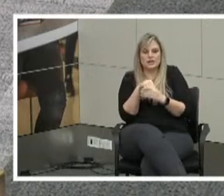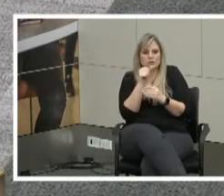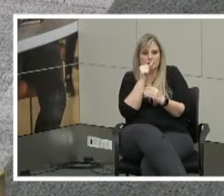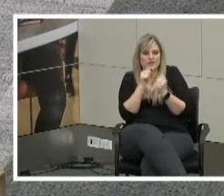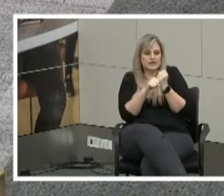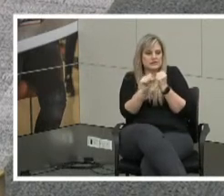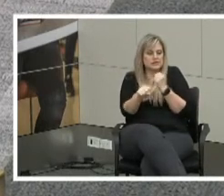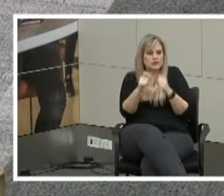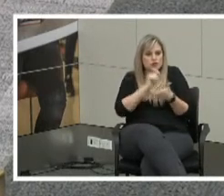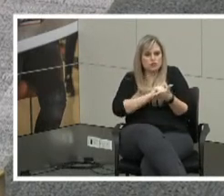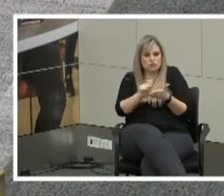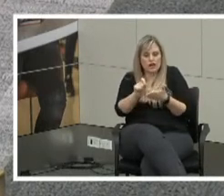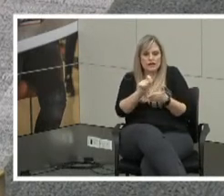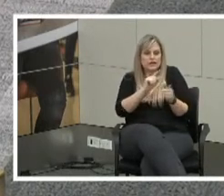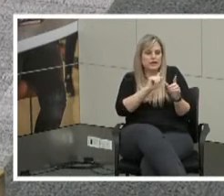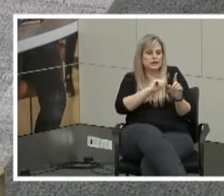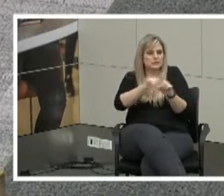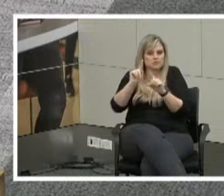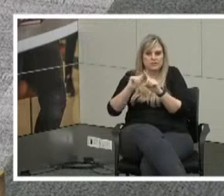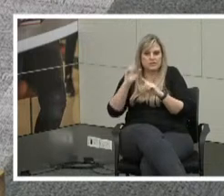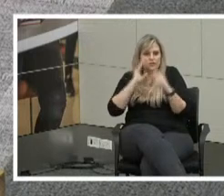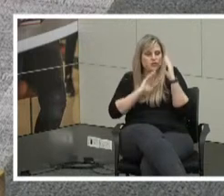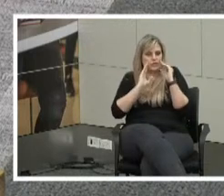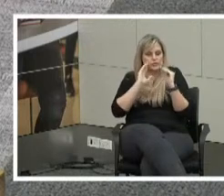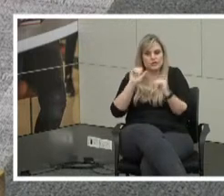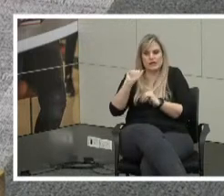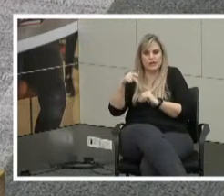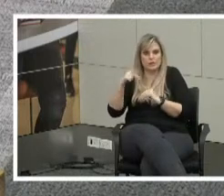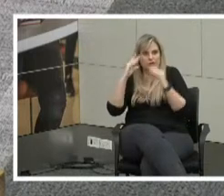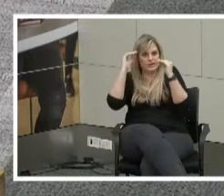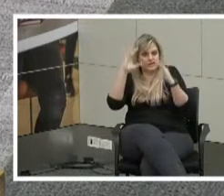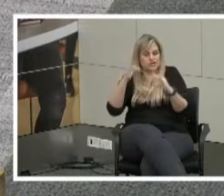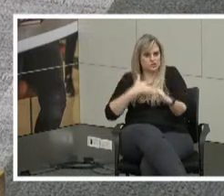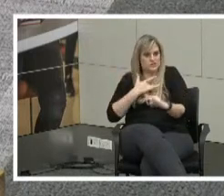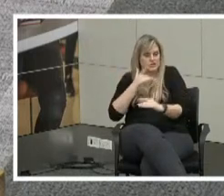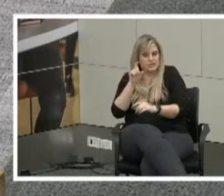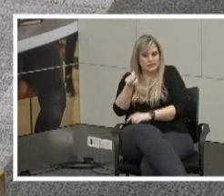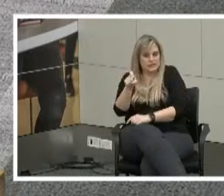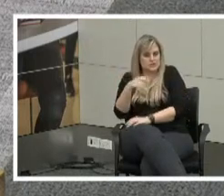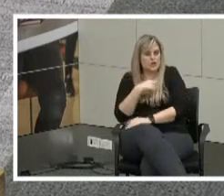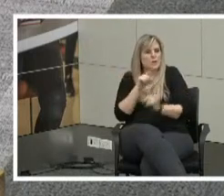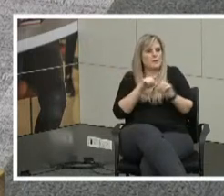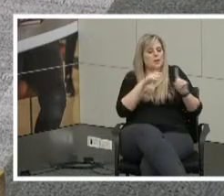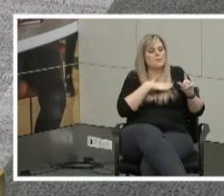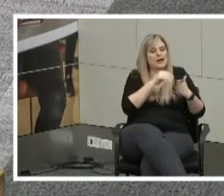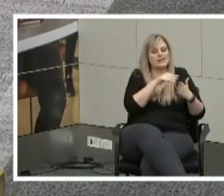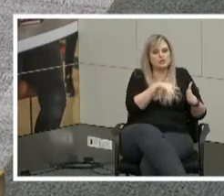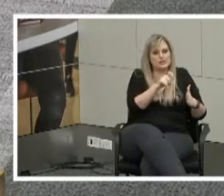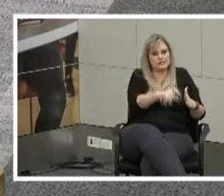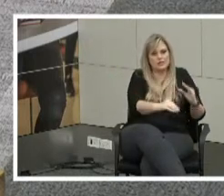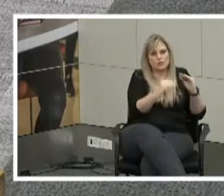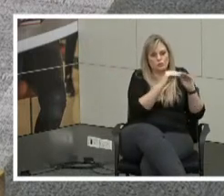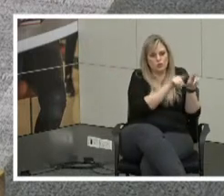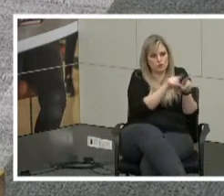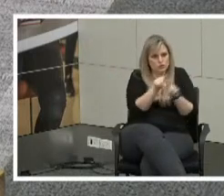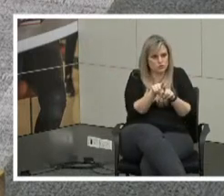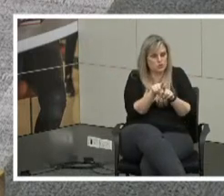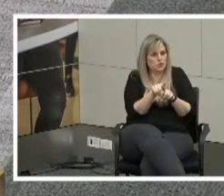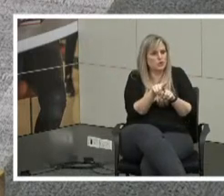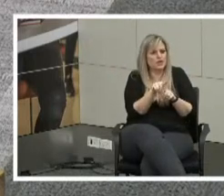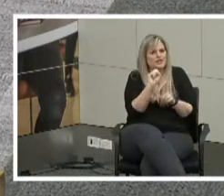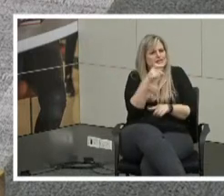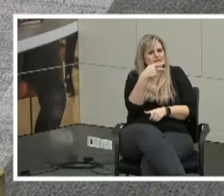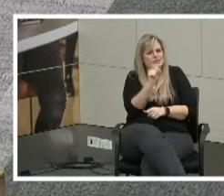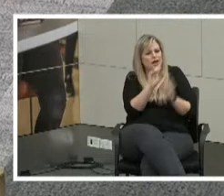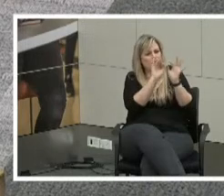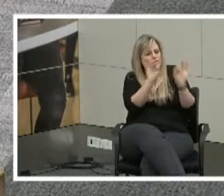extended writing and anything else are experienced AP teachers say is necessary but my students need more too the spot form doesn't allow